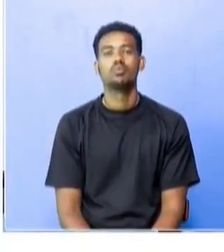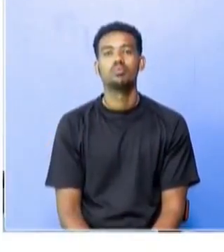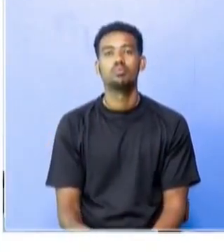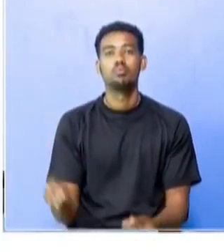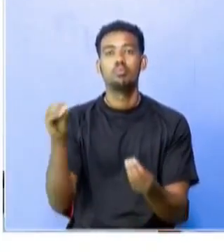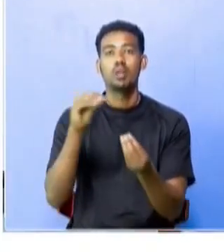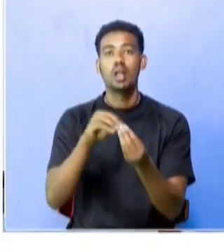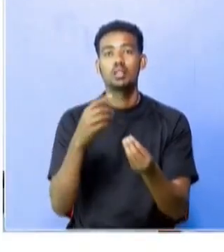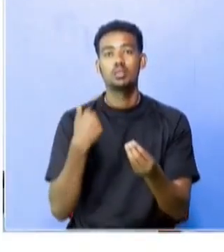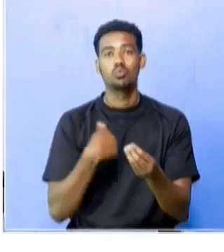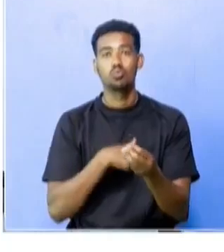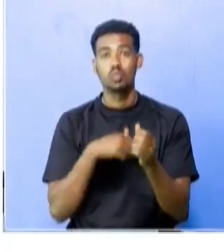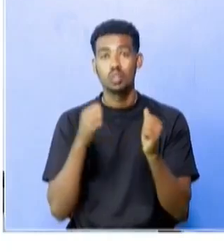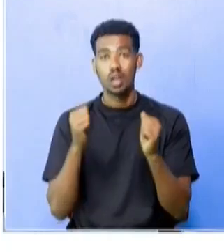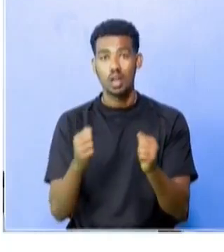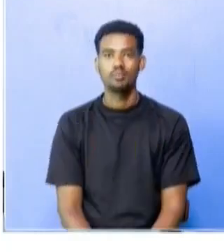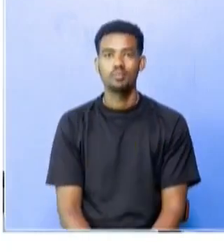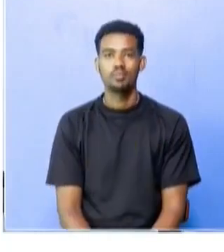Plus, we can use also bird,